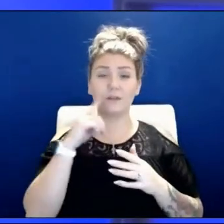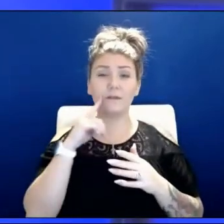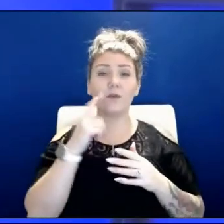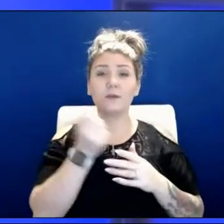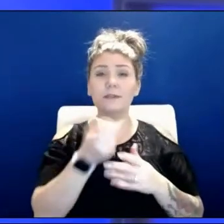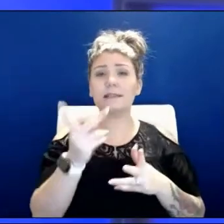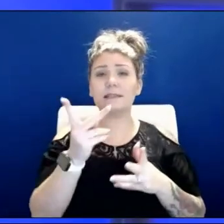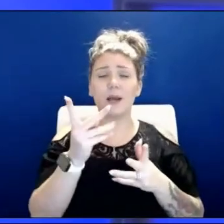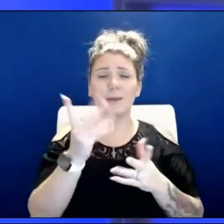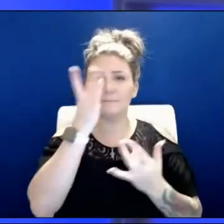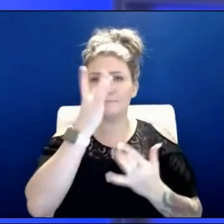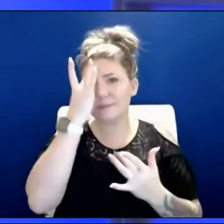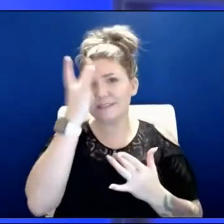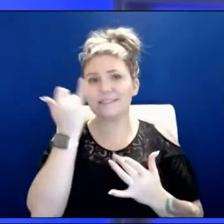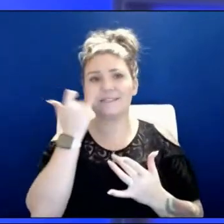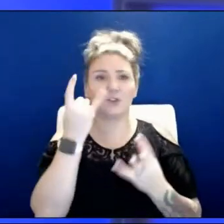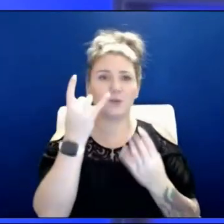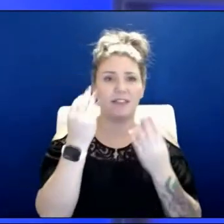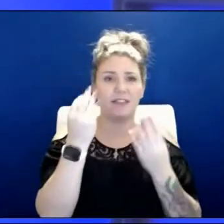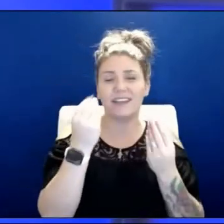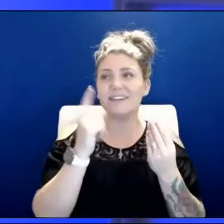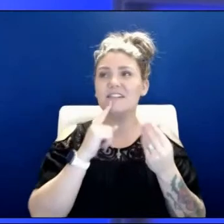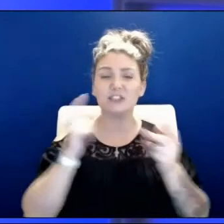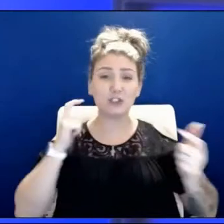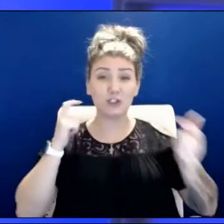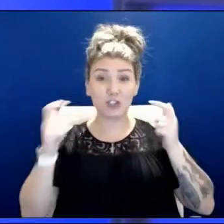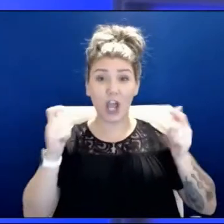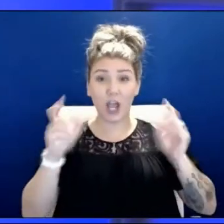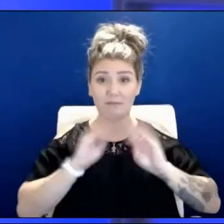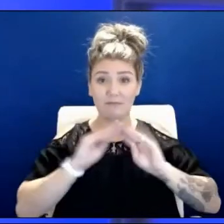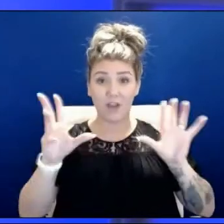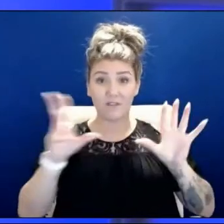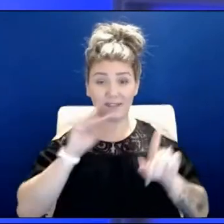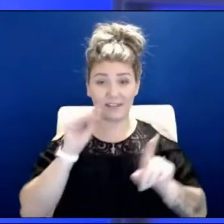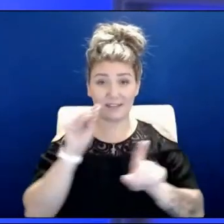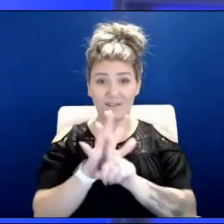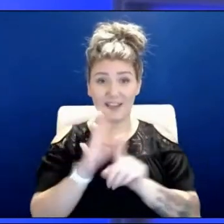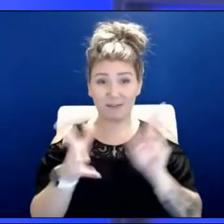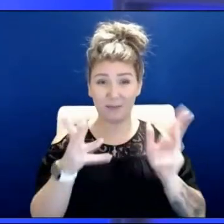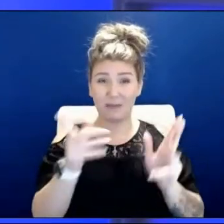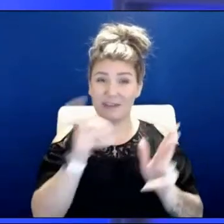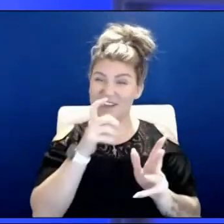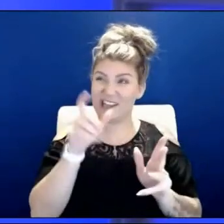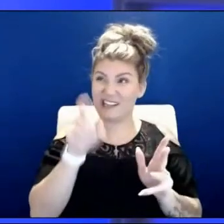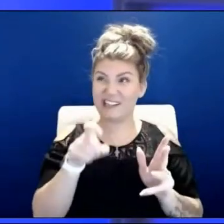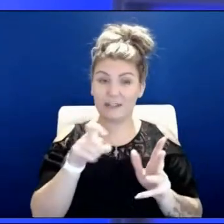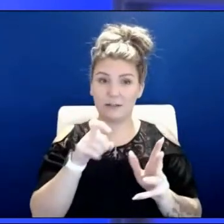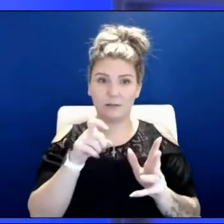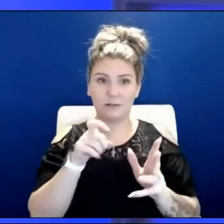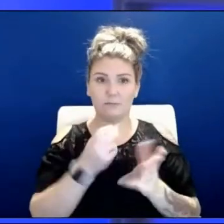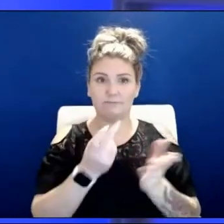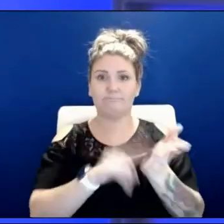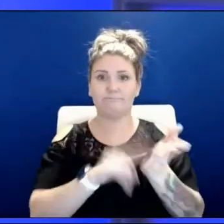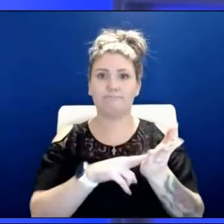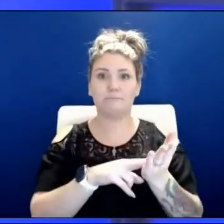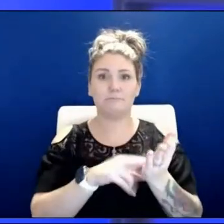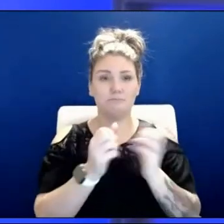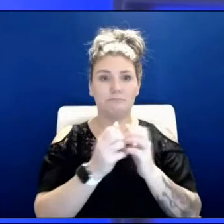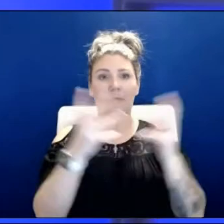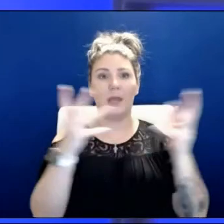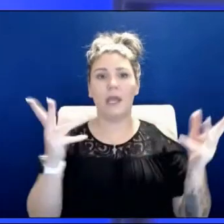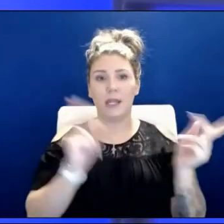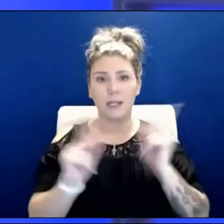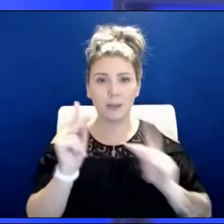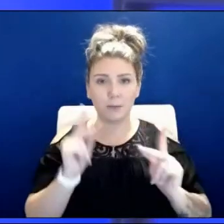there's going to be a very large, obvious effect, you may not actually need to enroll a huge amount of people to find that out. And of course, we want